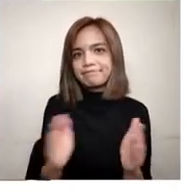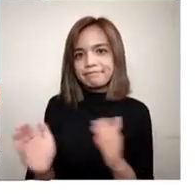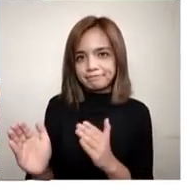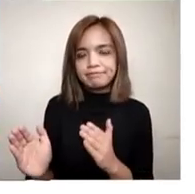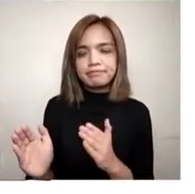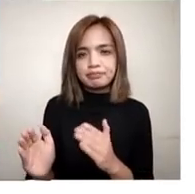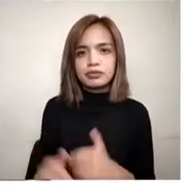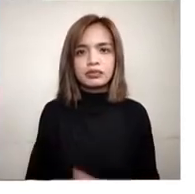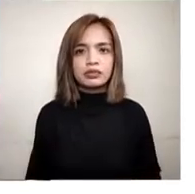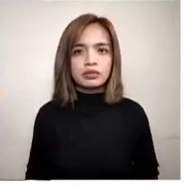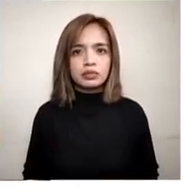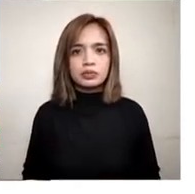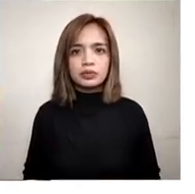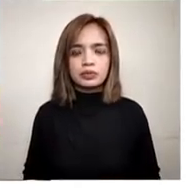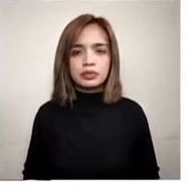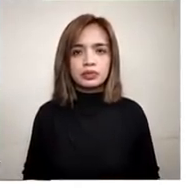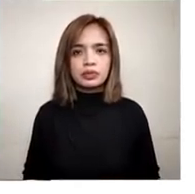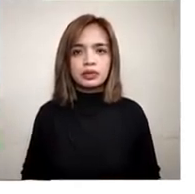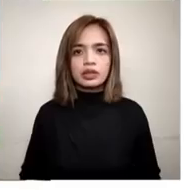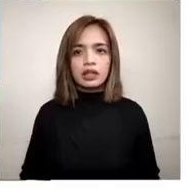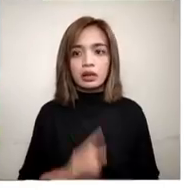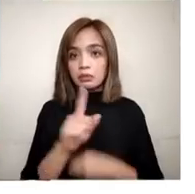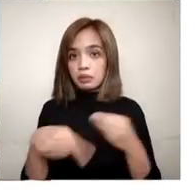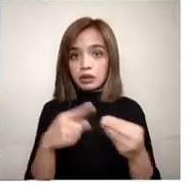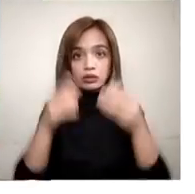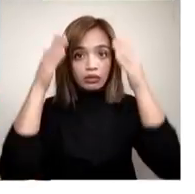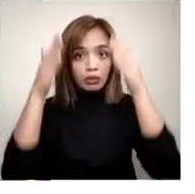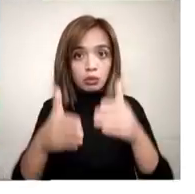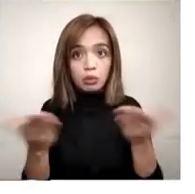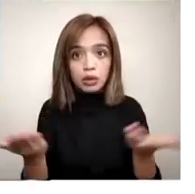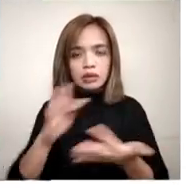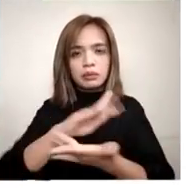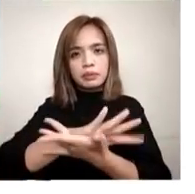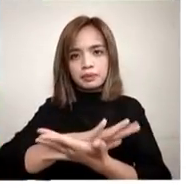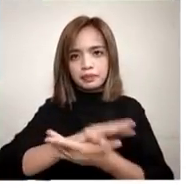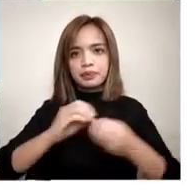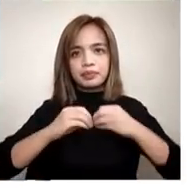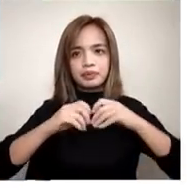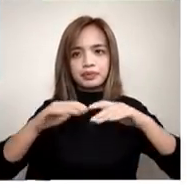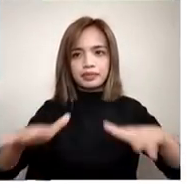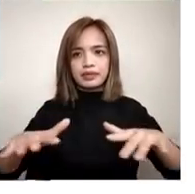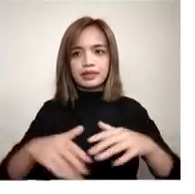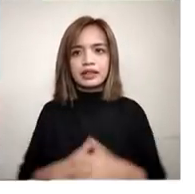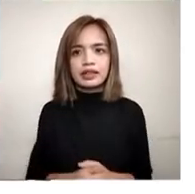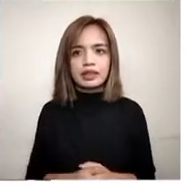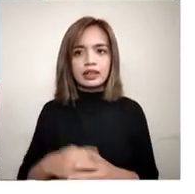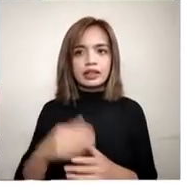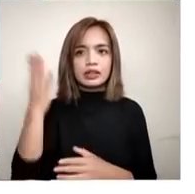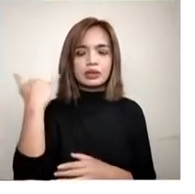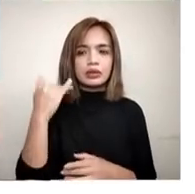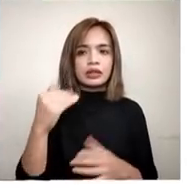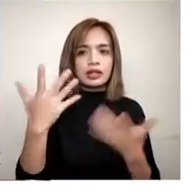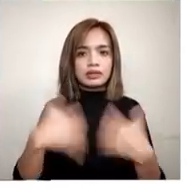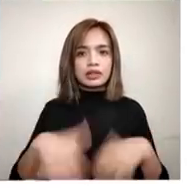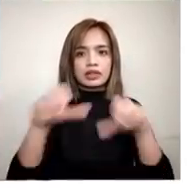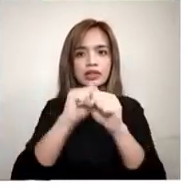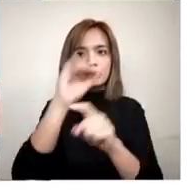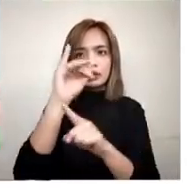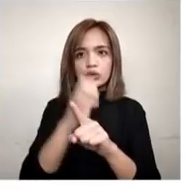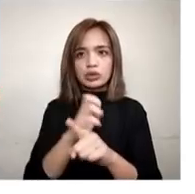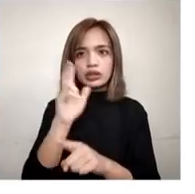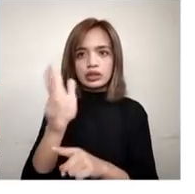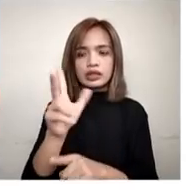particular, the COVID response after June 30, 2022. And that's got to be the